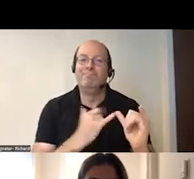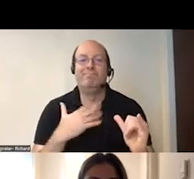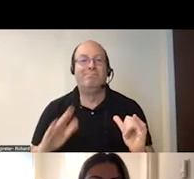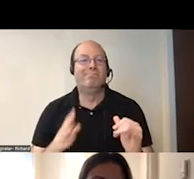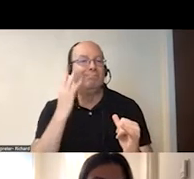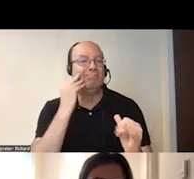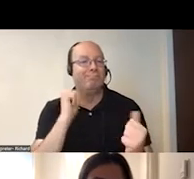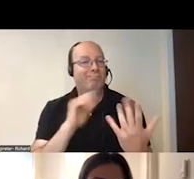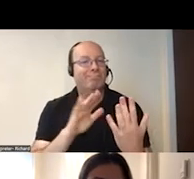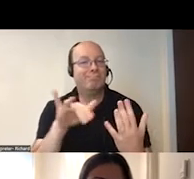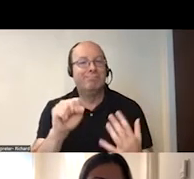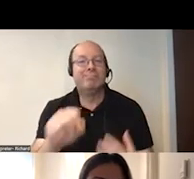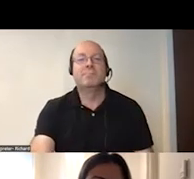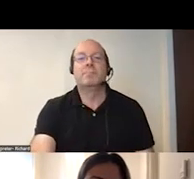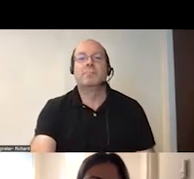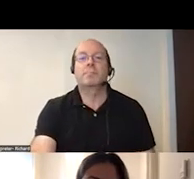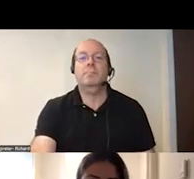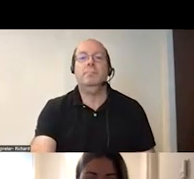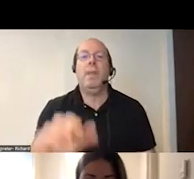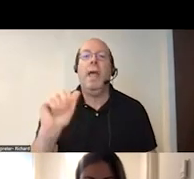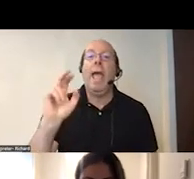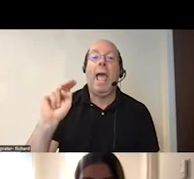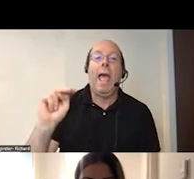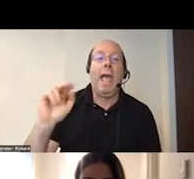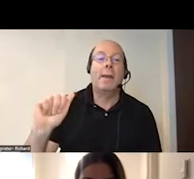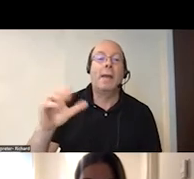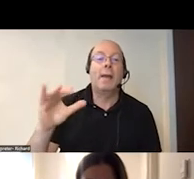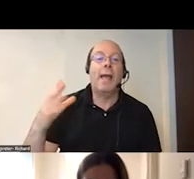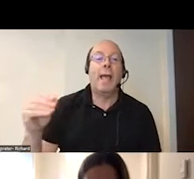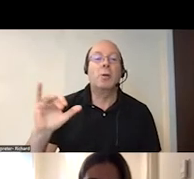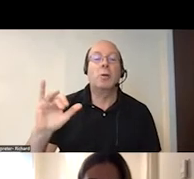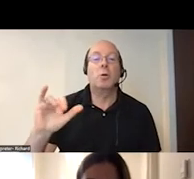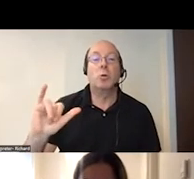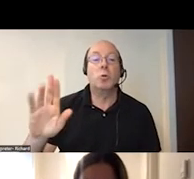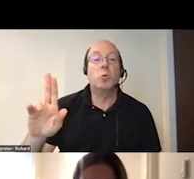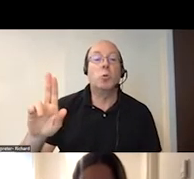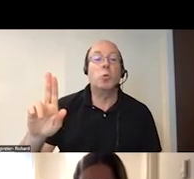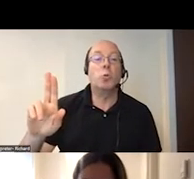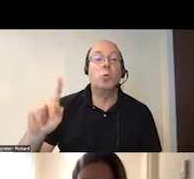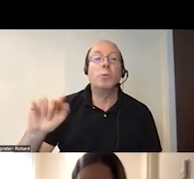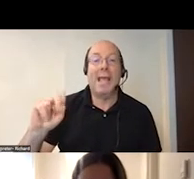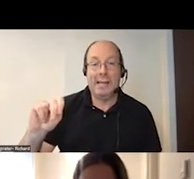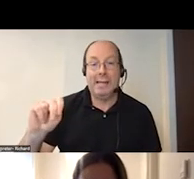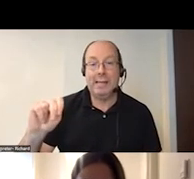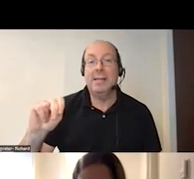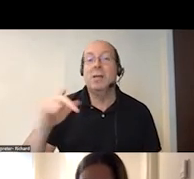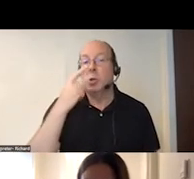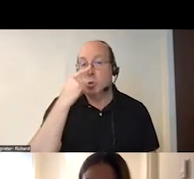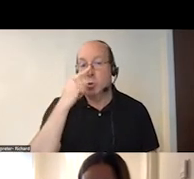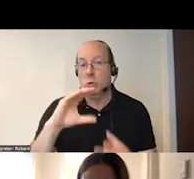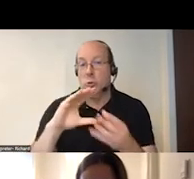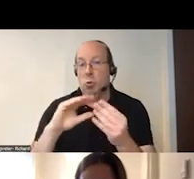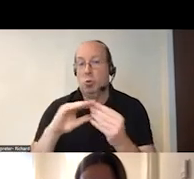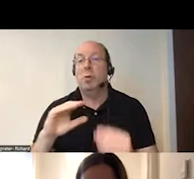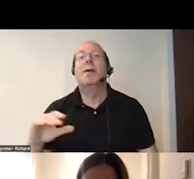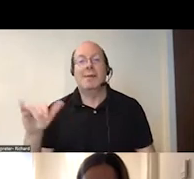Anna and you team, please talk about your journey. Hi, everyone. Thanks for having us. So